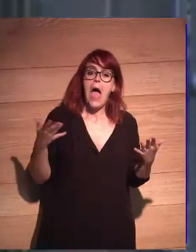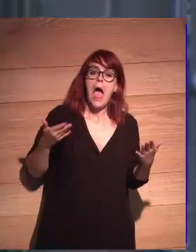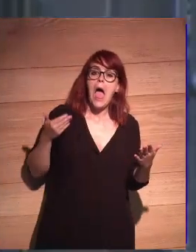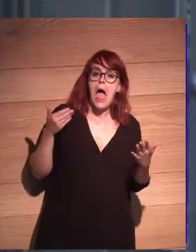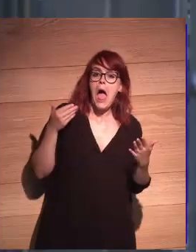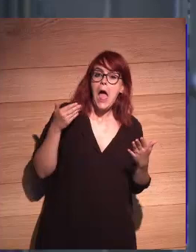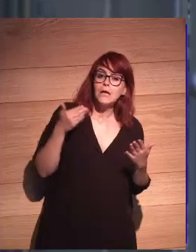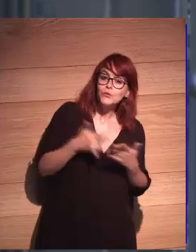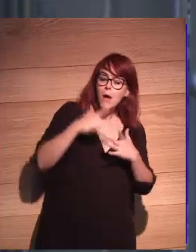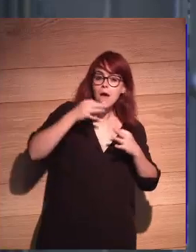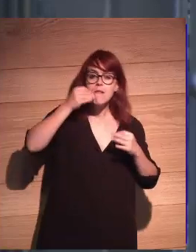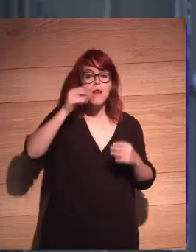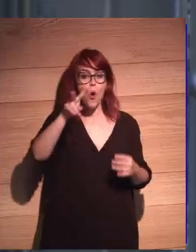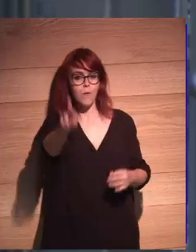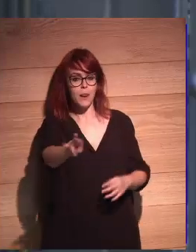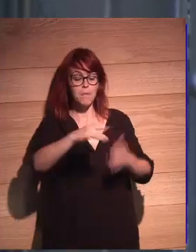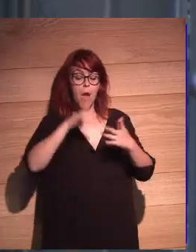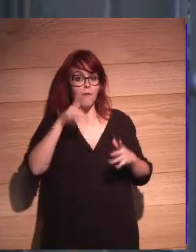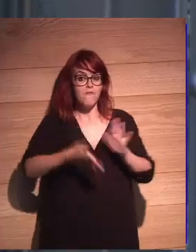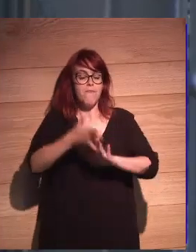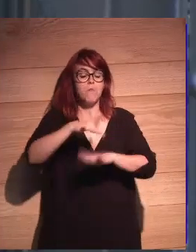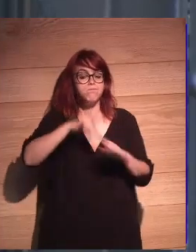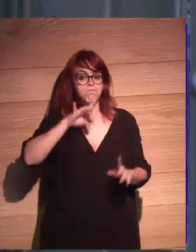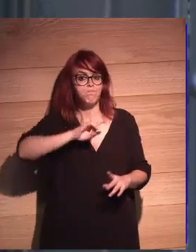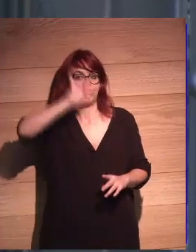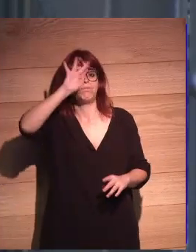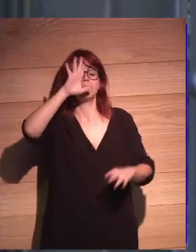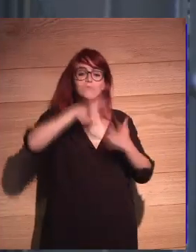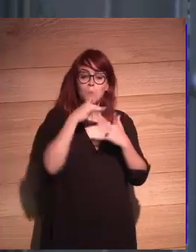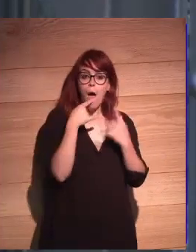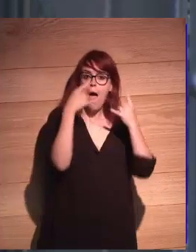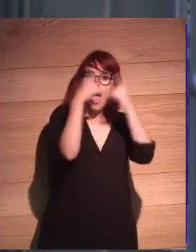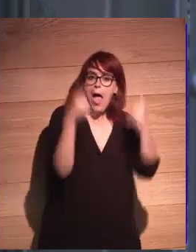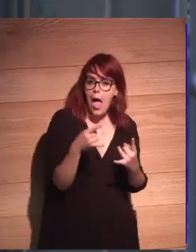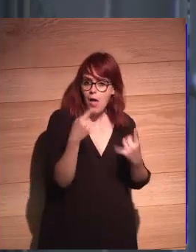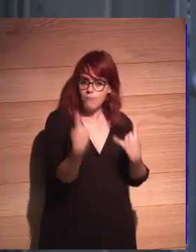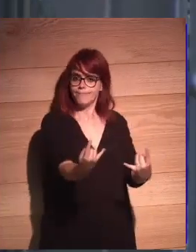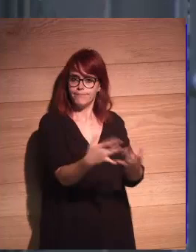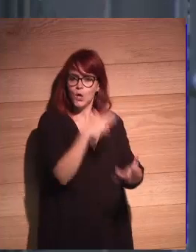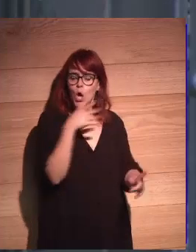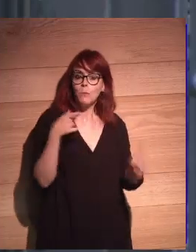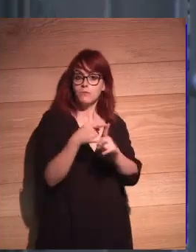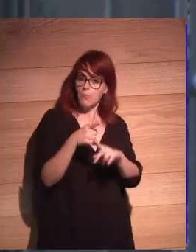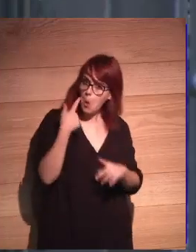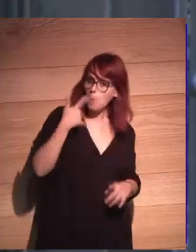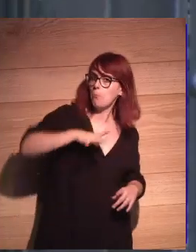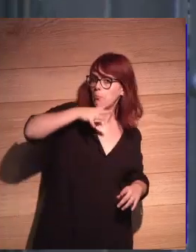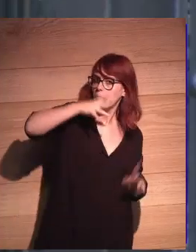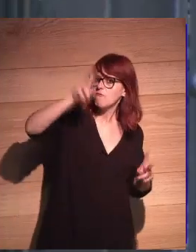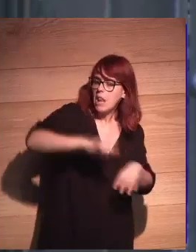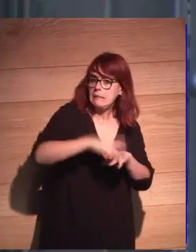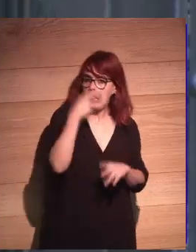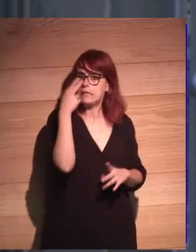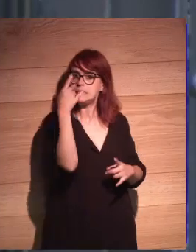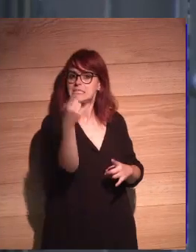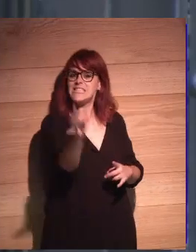up to what extent VR will be surprising for them, or it will be attractive enough for them